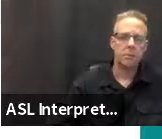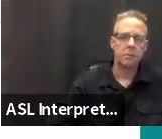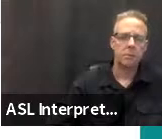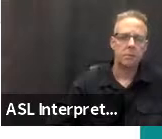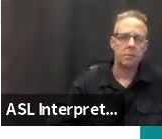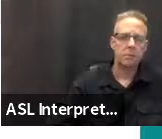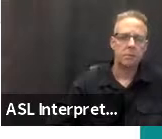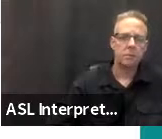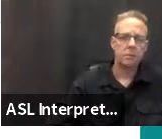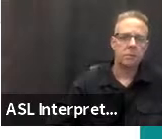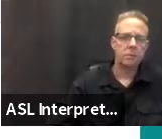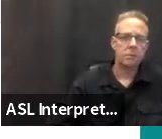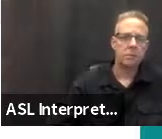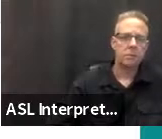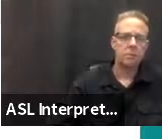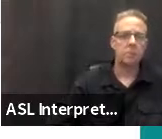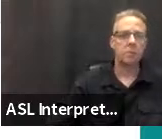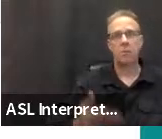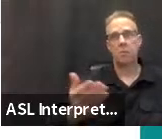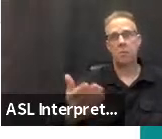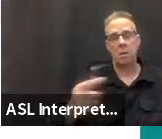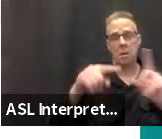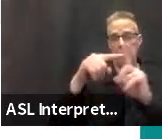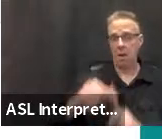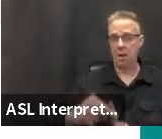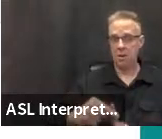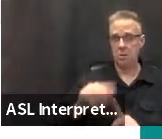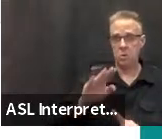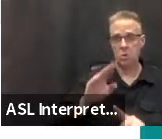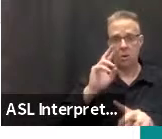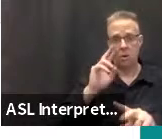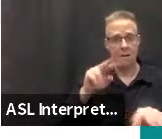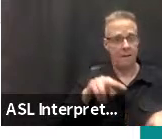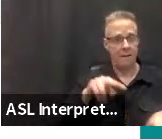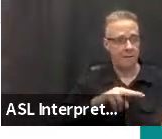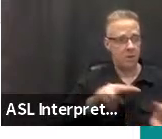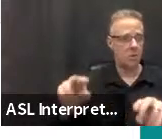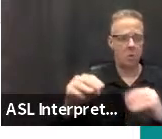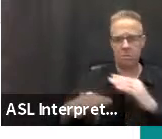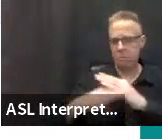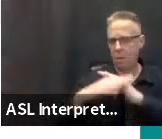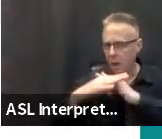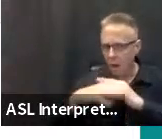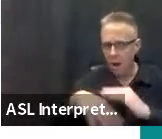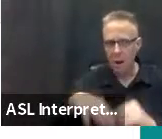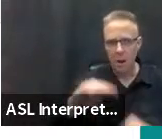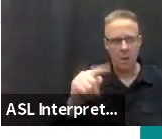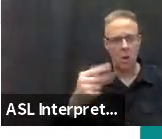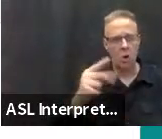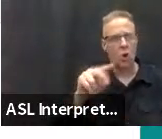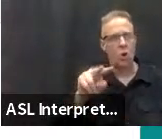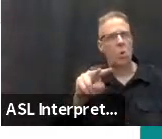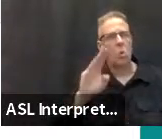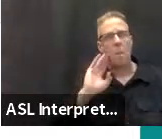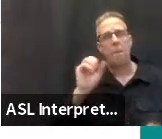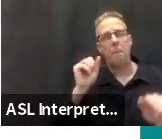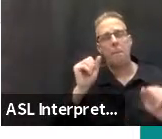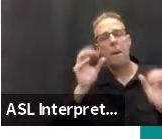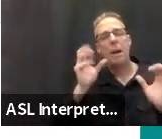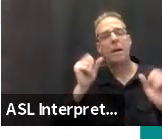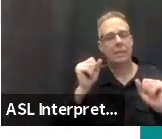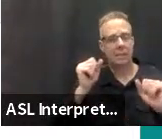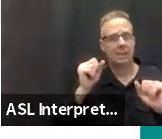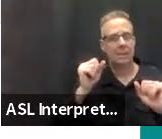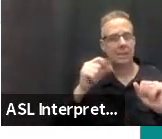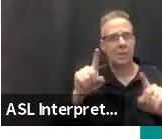the flip side, your views are going to be unencumbered. Your views of Mount Hood are going to be pretty spectacular on a